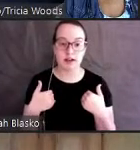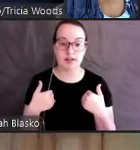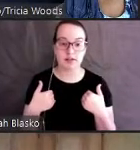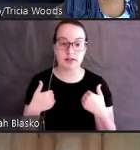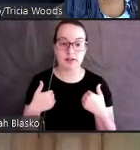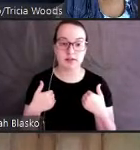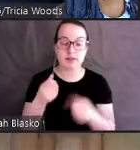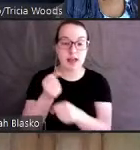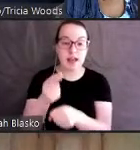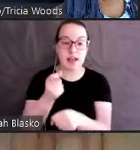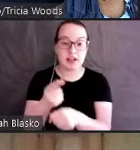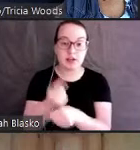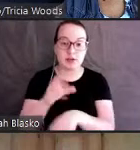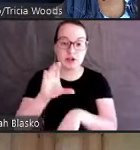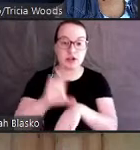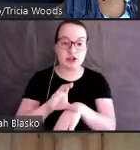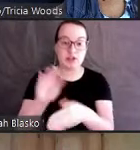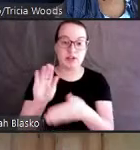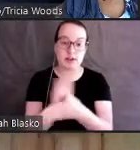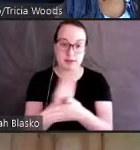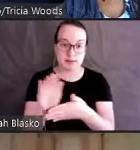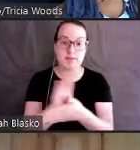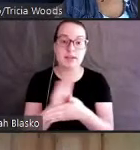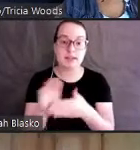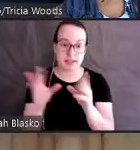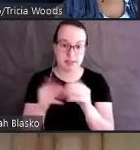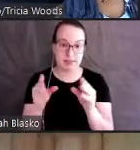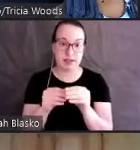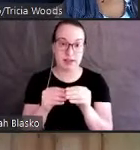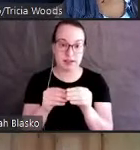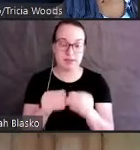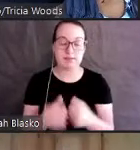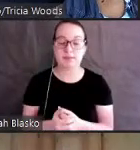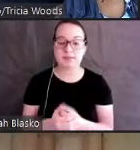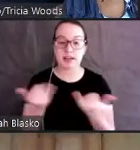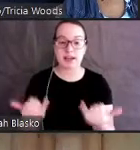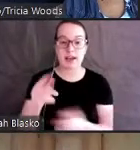to discuss the details of that, I'm going to turn it over now to Tim Spencer.